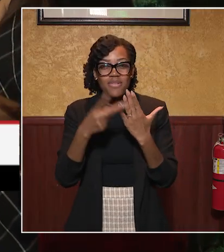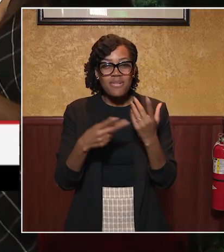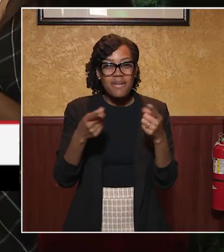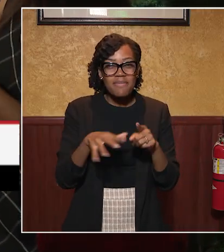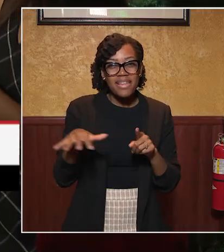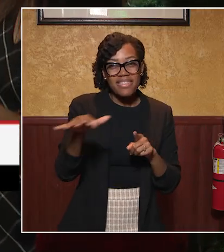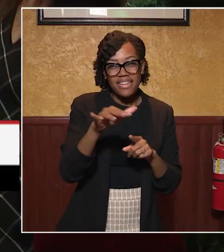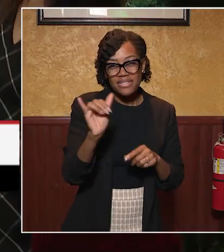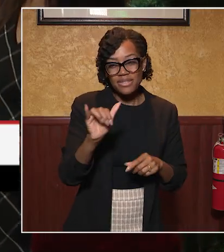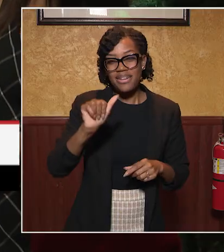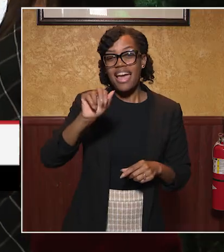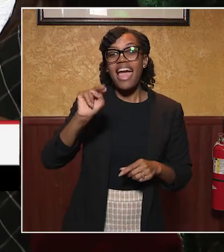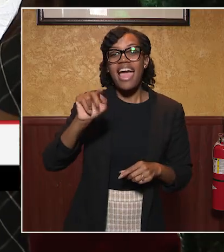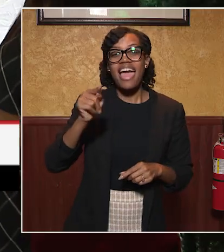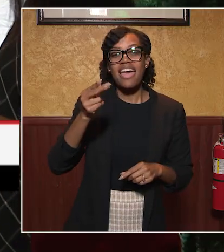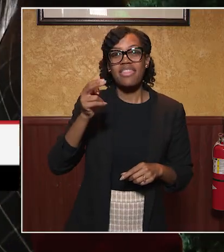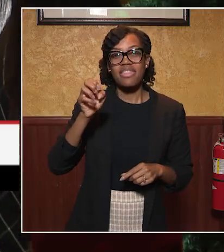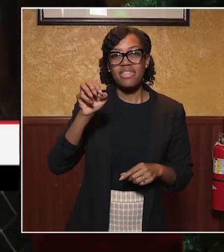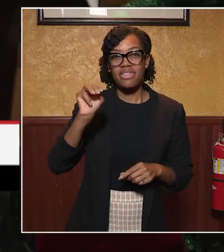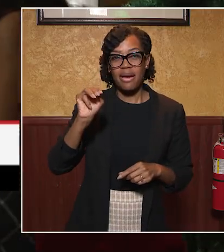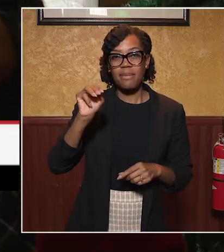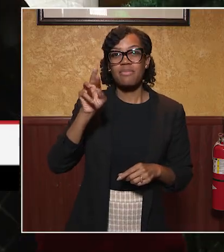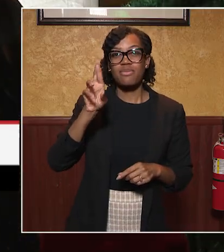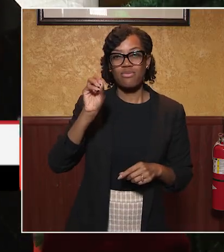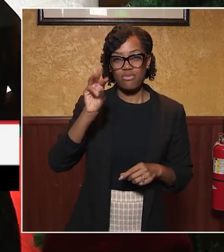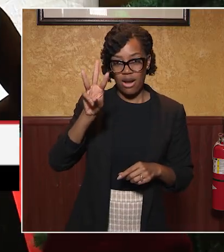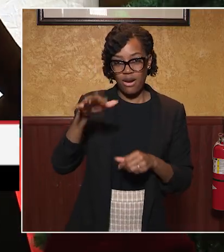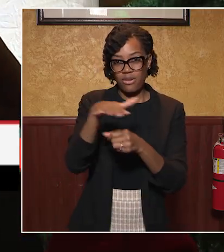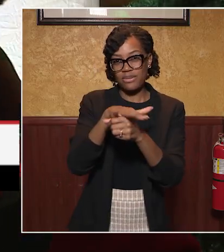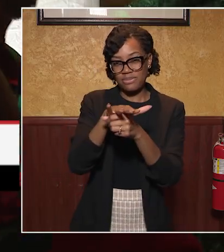much, May, and everybody who's helped make that possible.